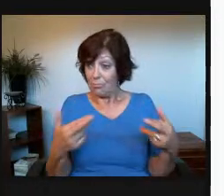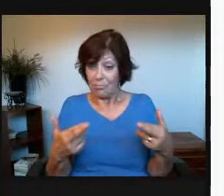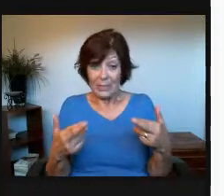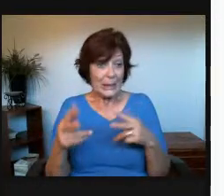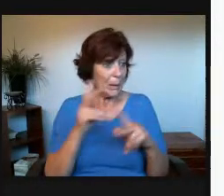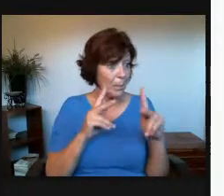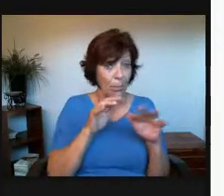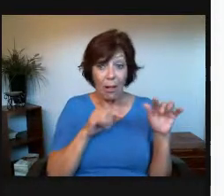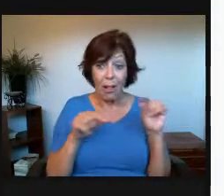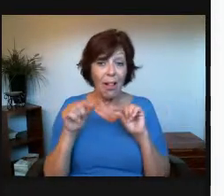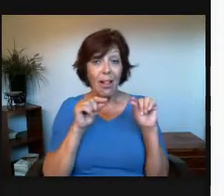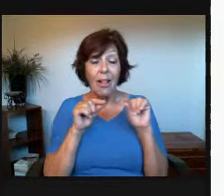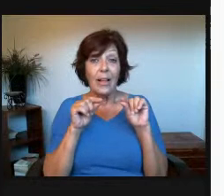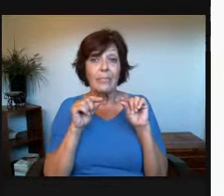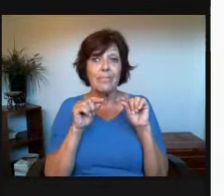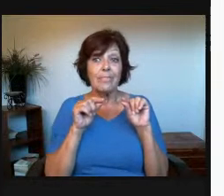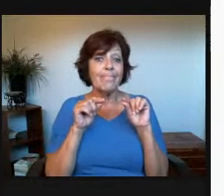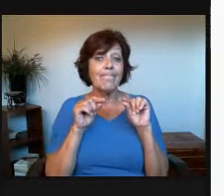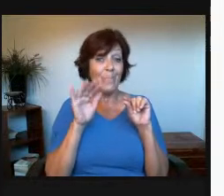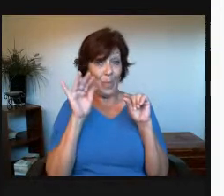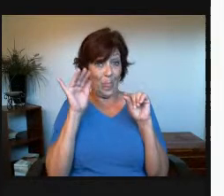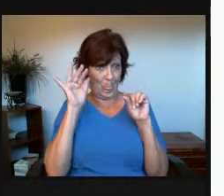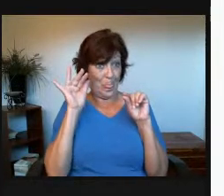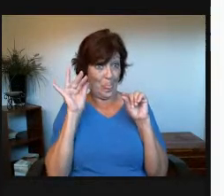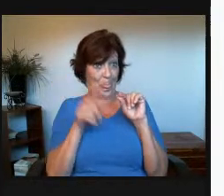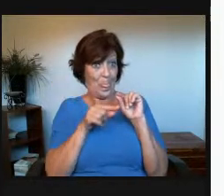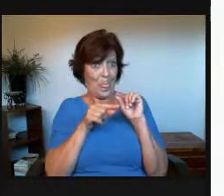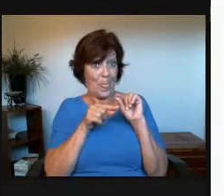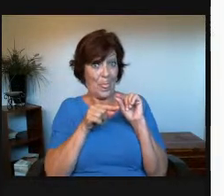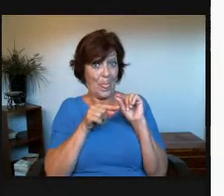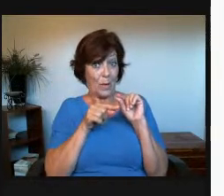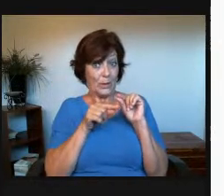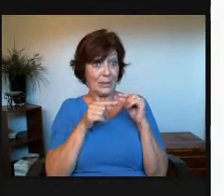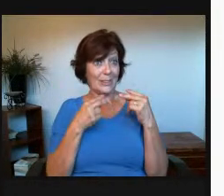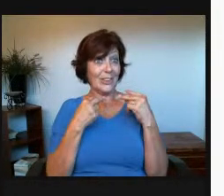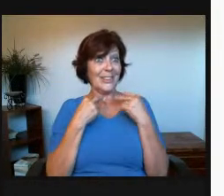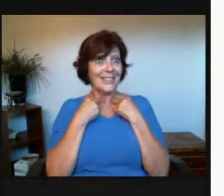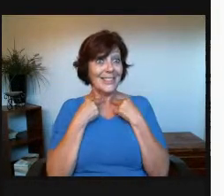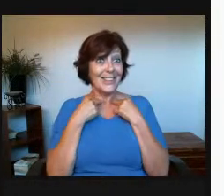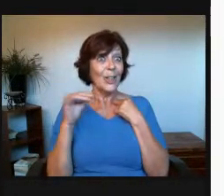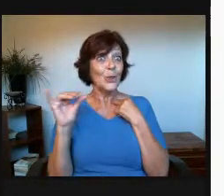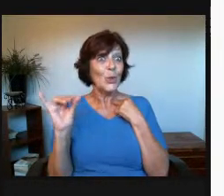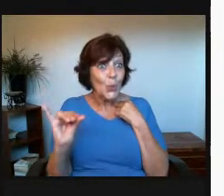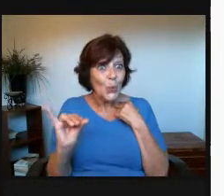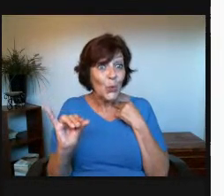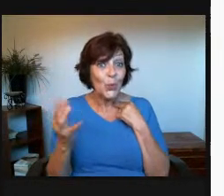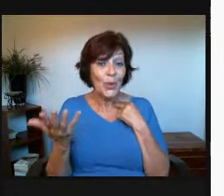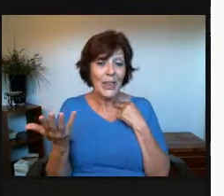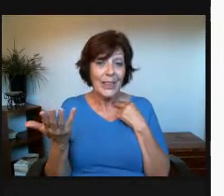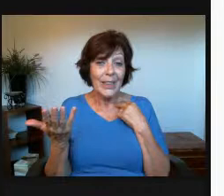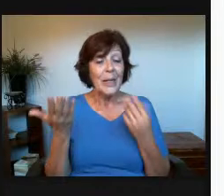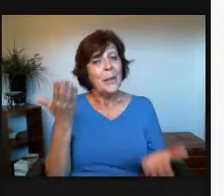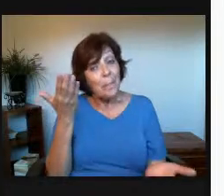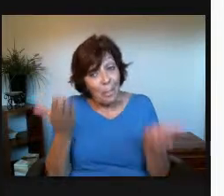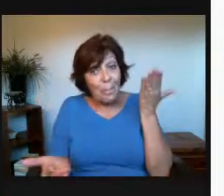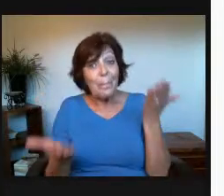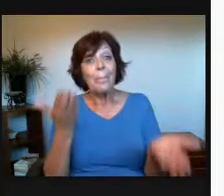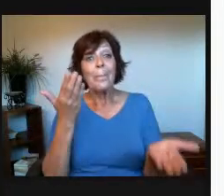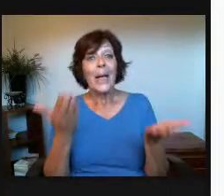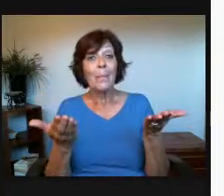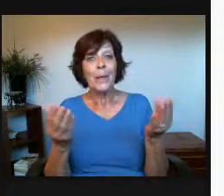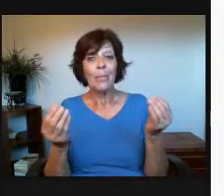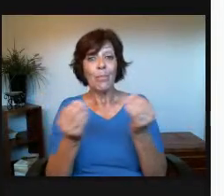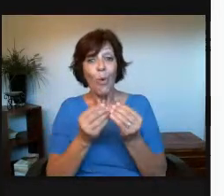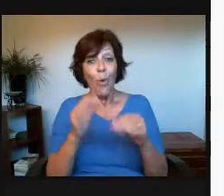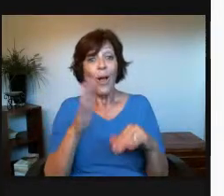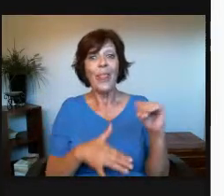and continues to have, those were getting stuck in the snow. So it may be longer, like